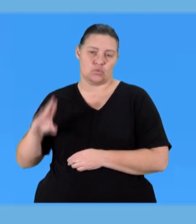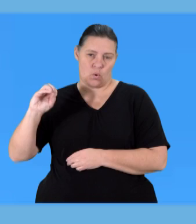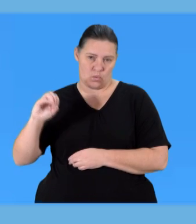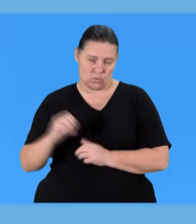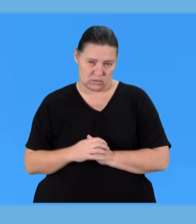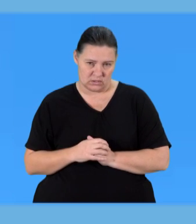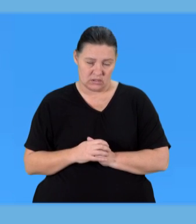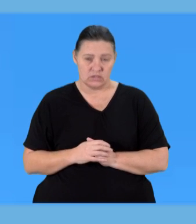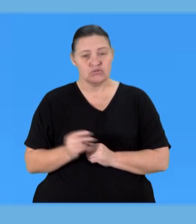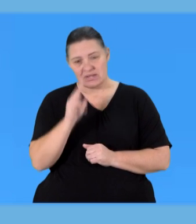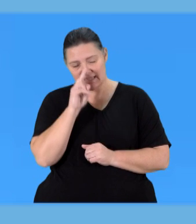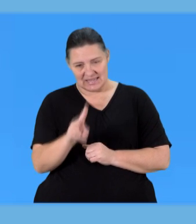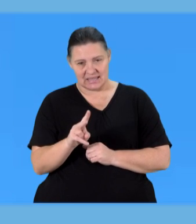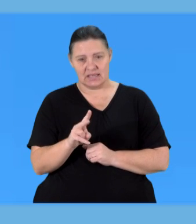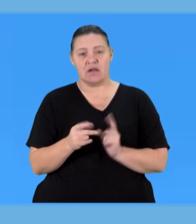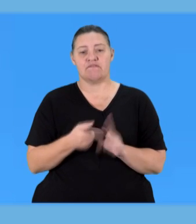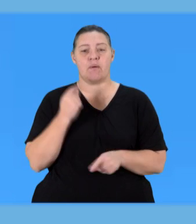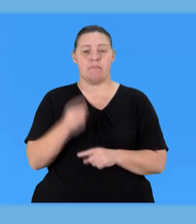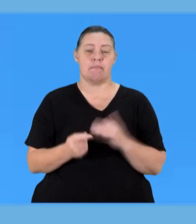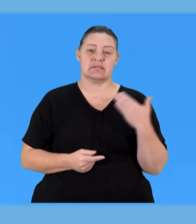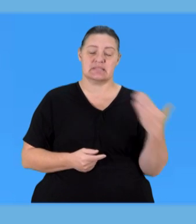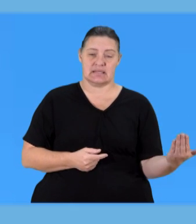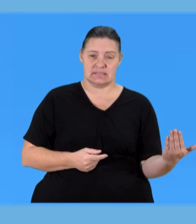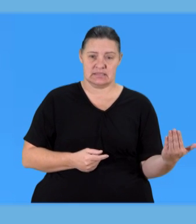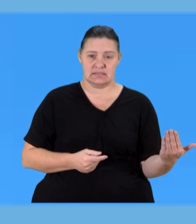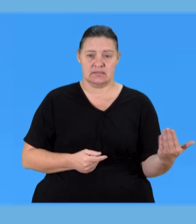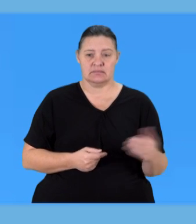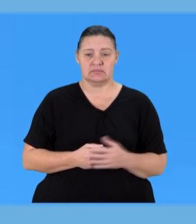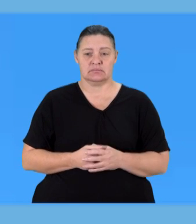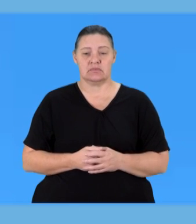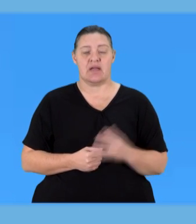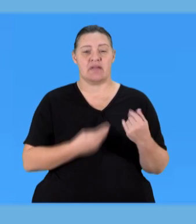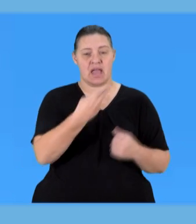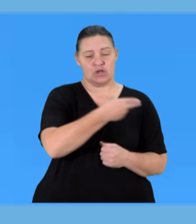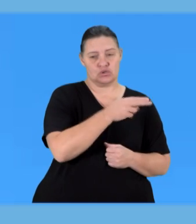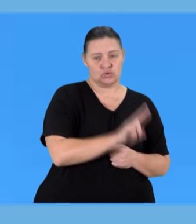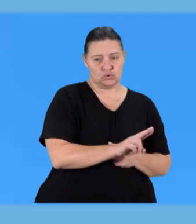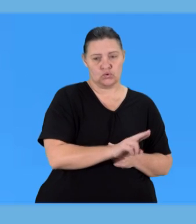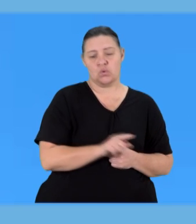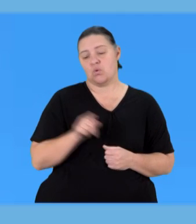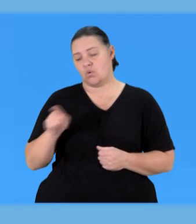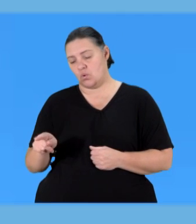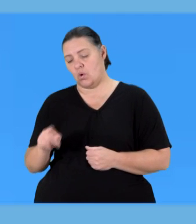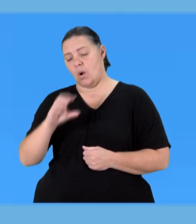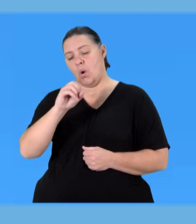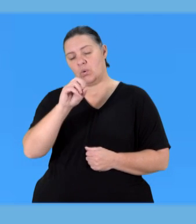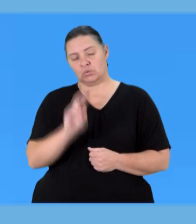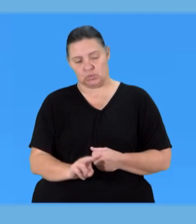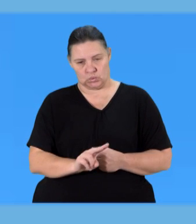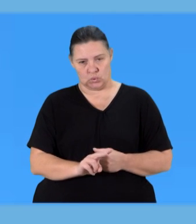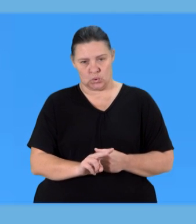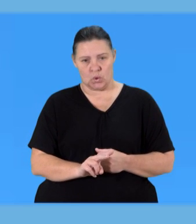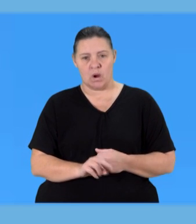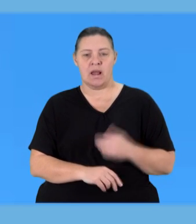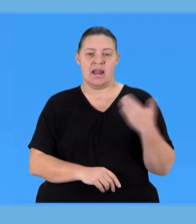form H2O. So we can see that from this side, we have this H2 and this O2 that